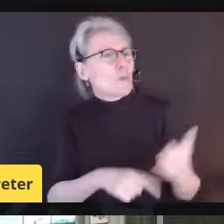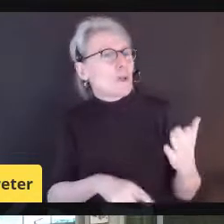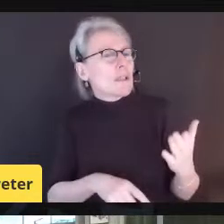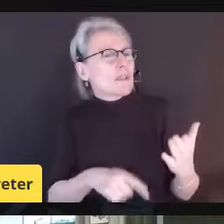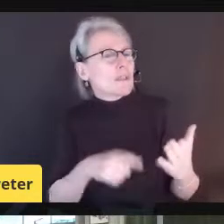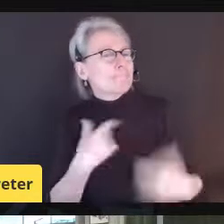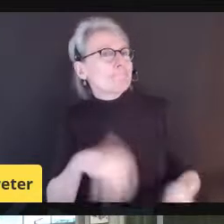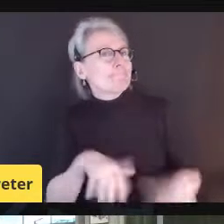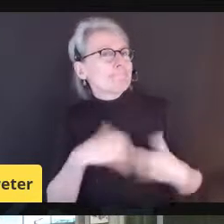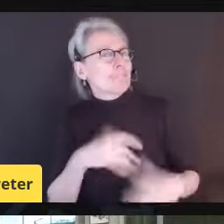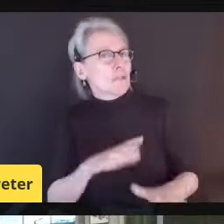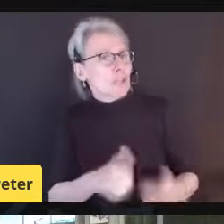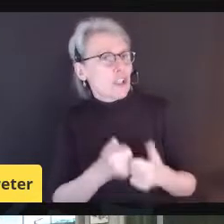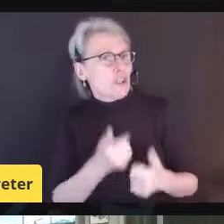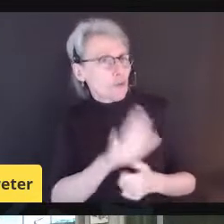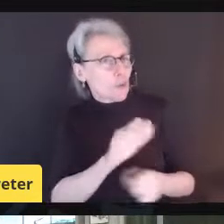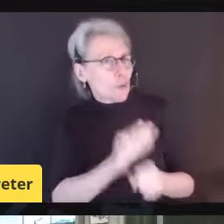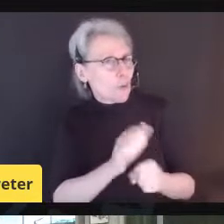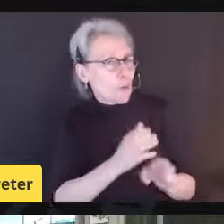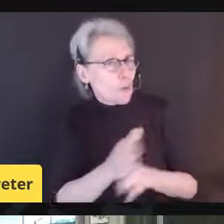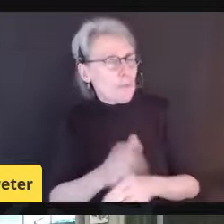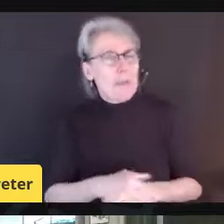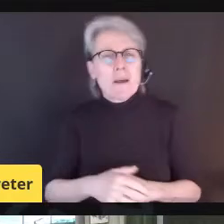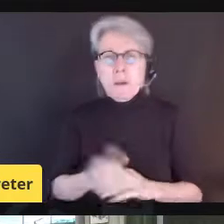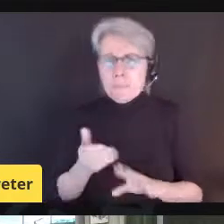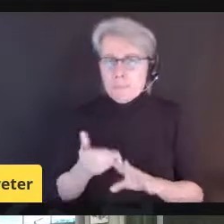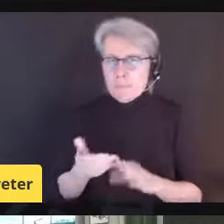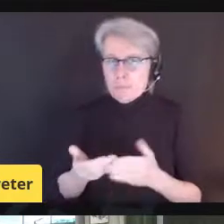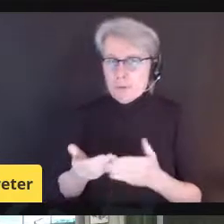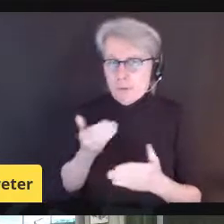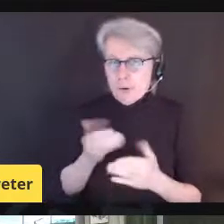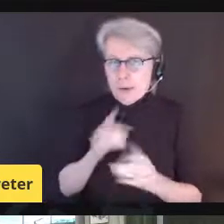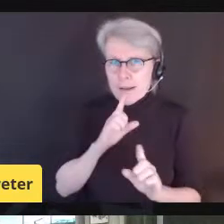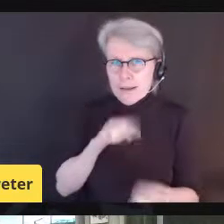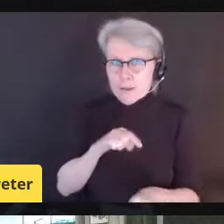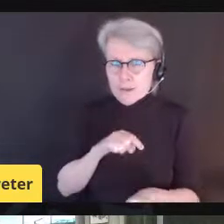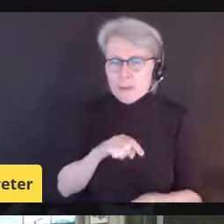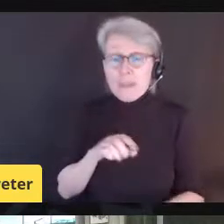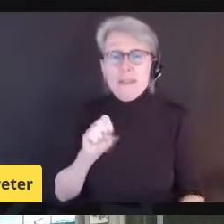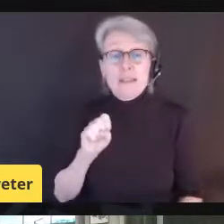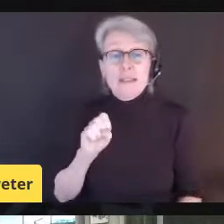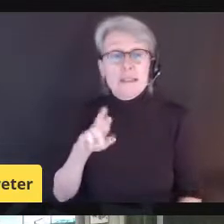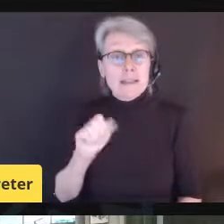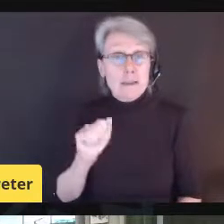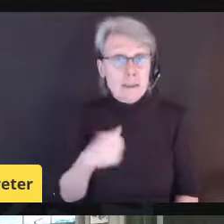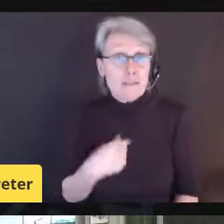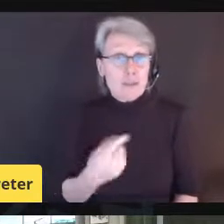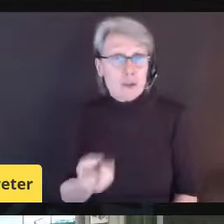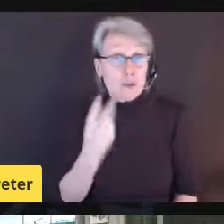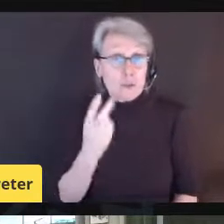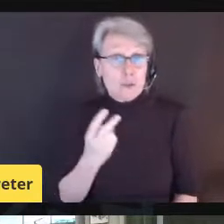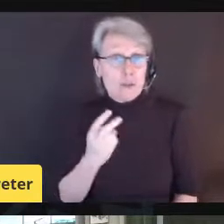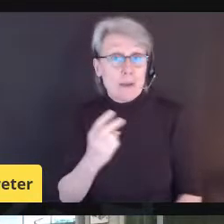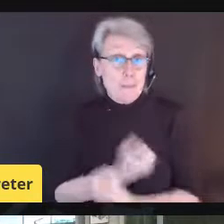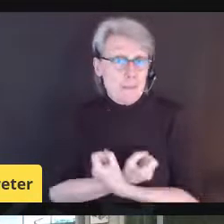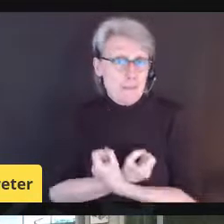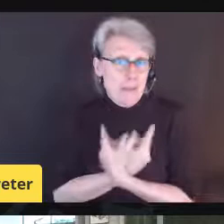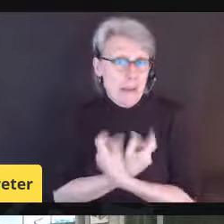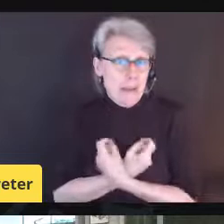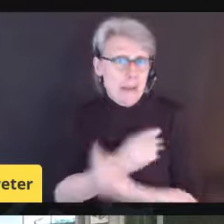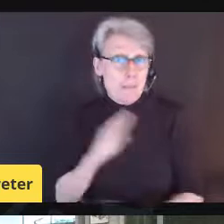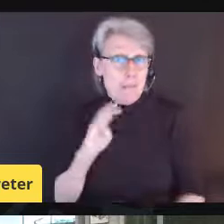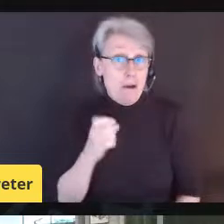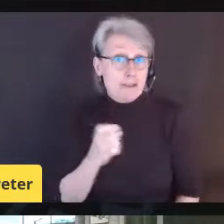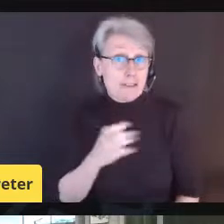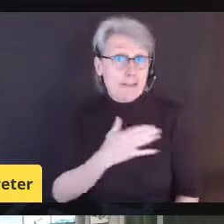at the moment? Well, before I answer that, Sarah, I'd just like to let you know that I have two bat boxes in my garden. That's